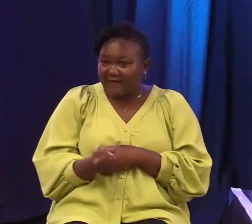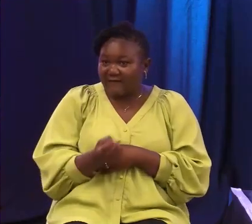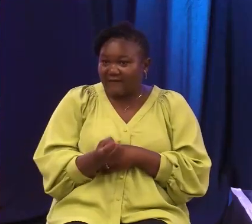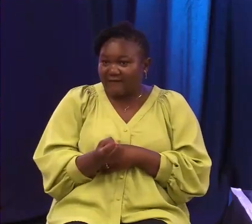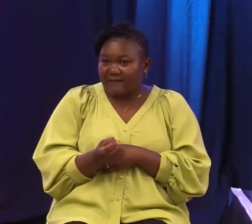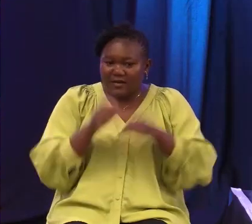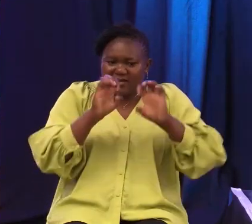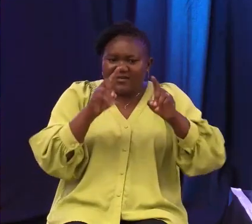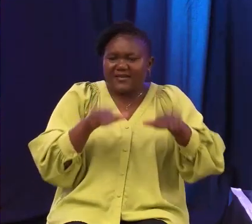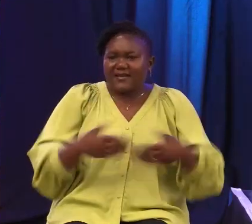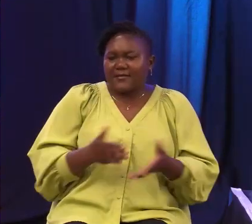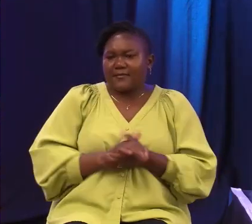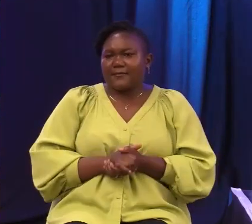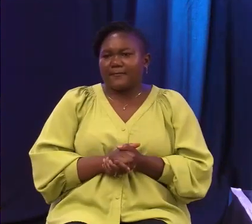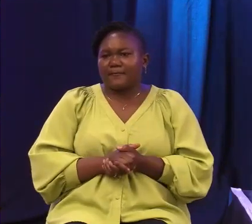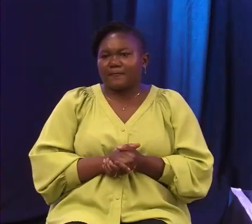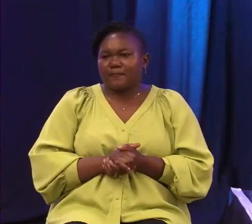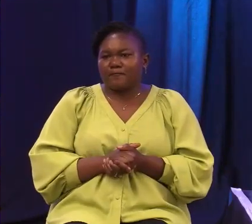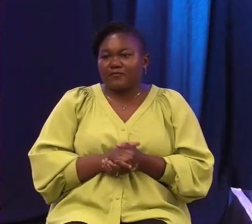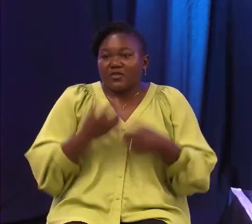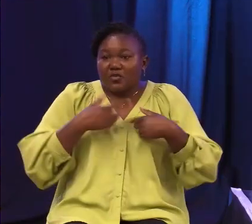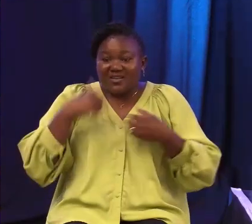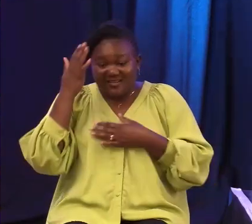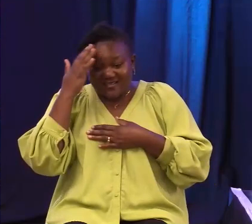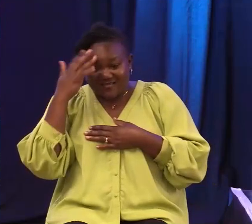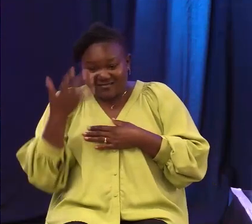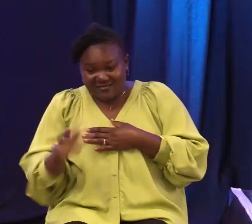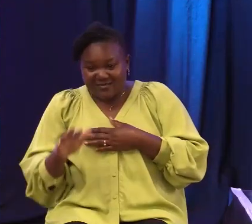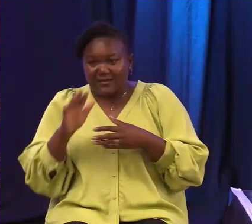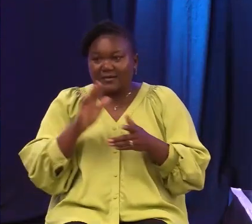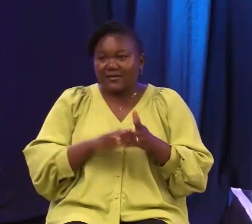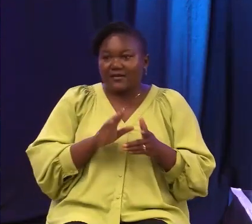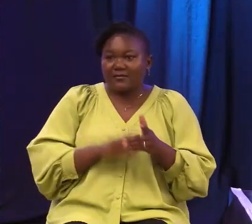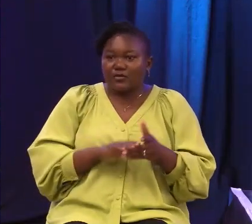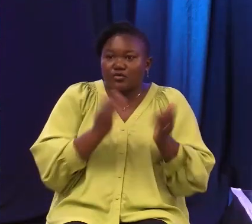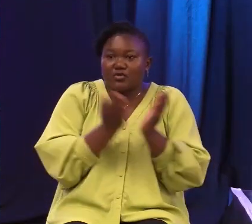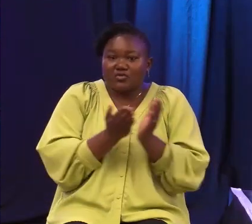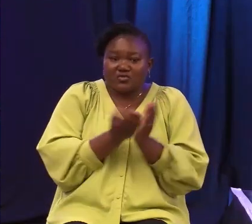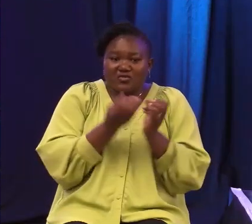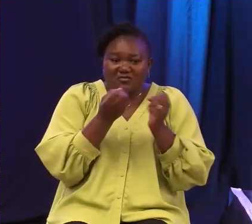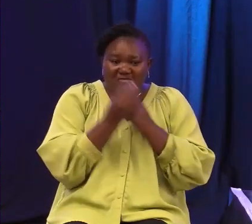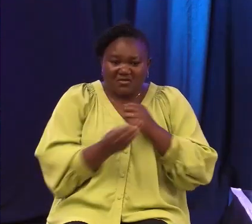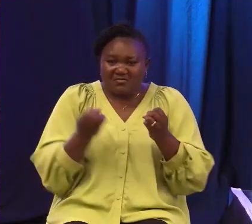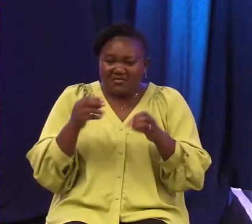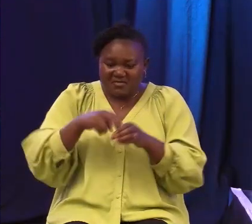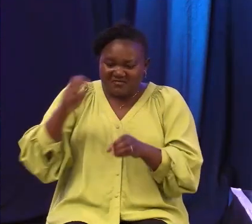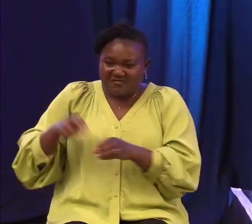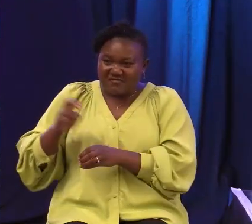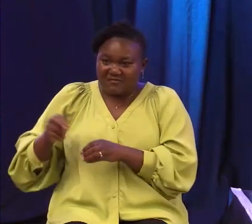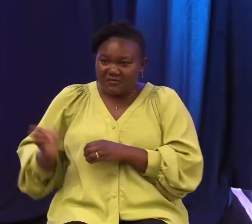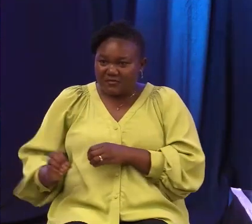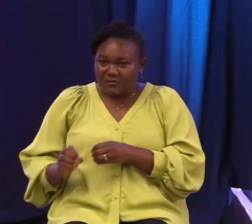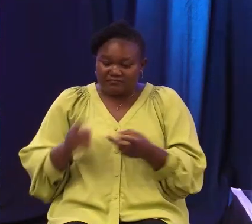at education. We still know the situation about the school dropout. Let's include also